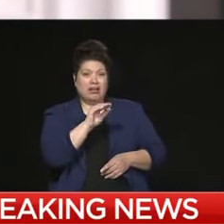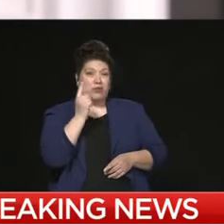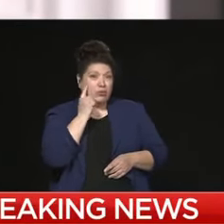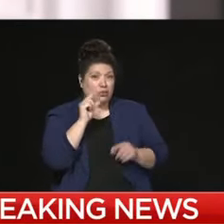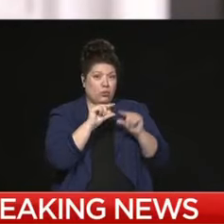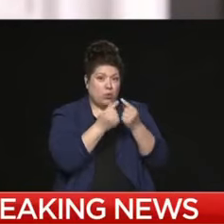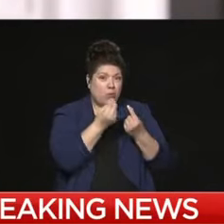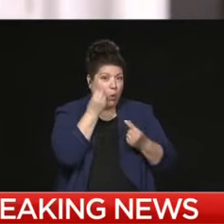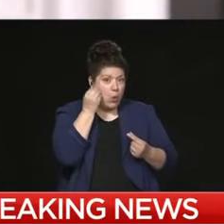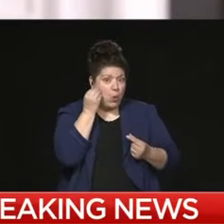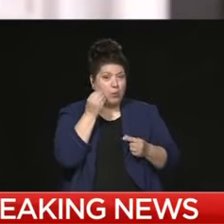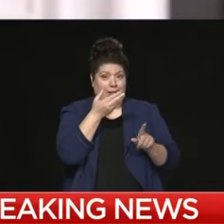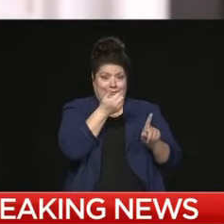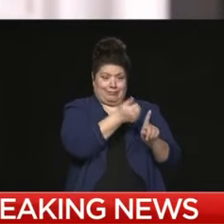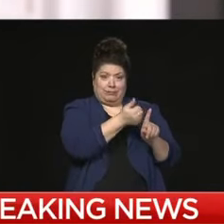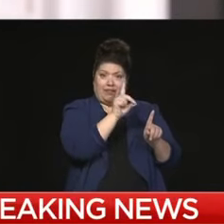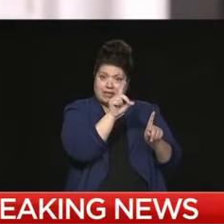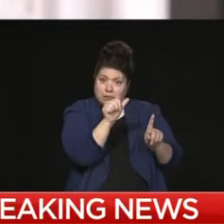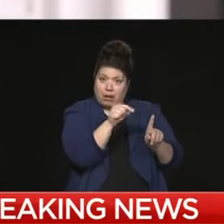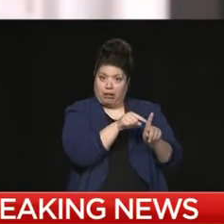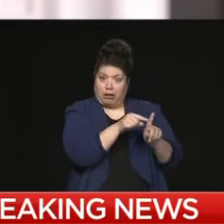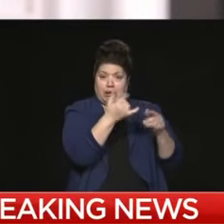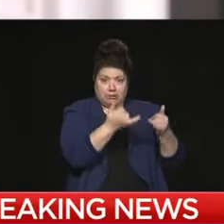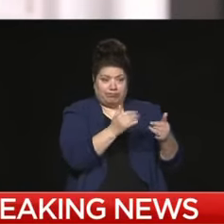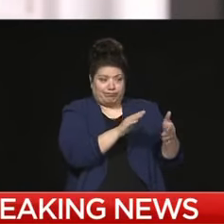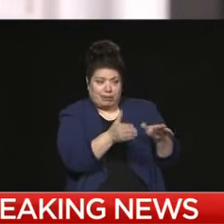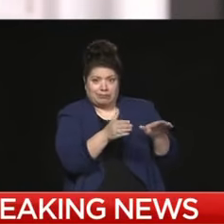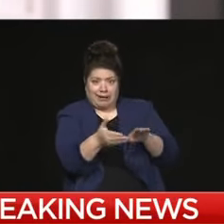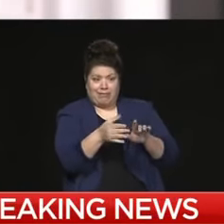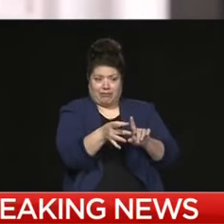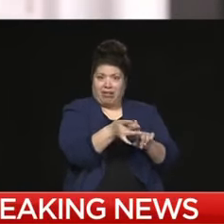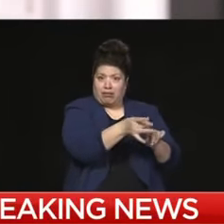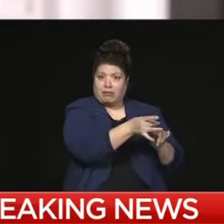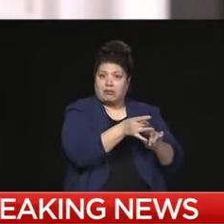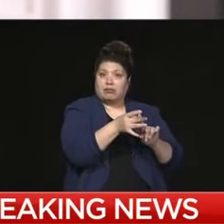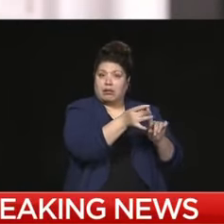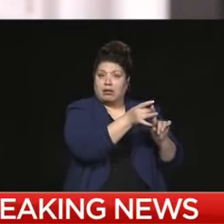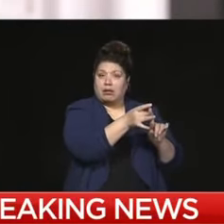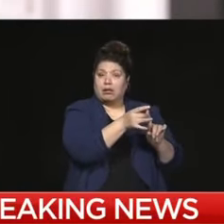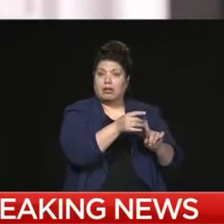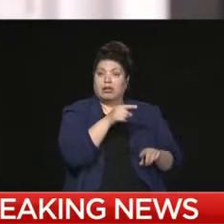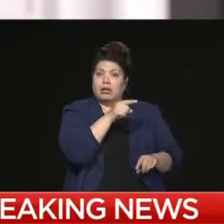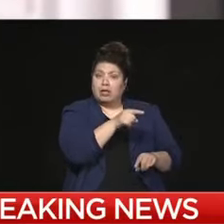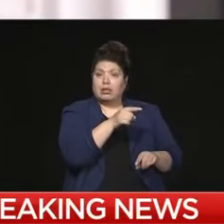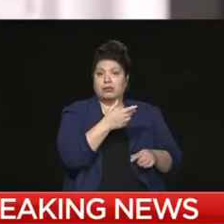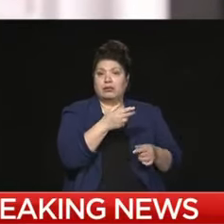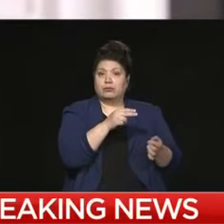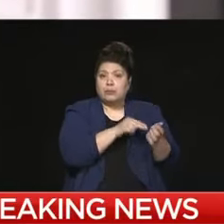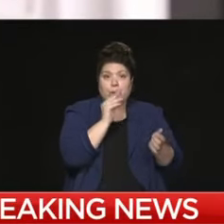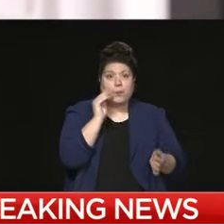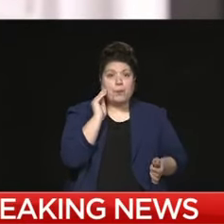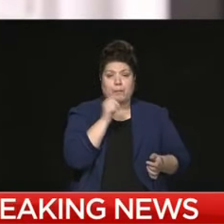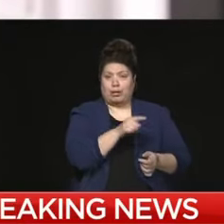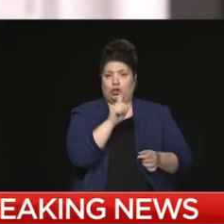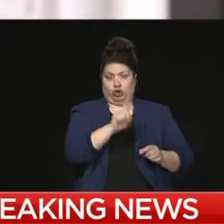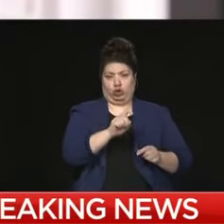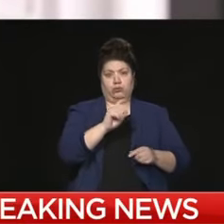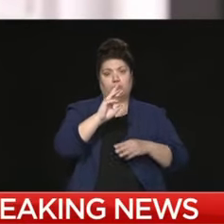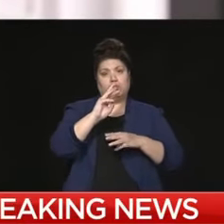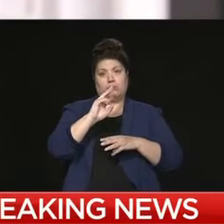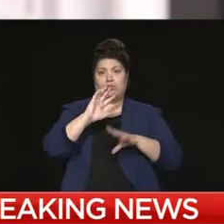disabilities and Premier Ford saying that the situation in long-term care homes should be, quote, a wake-up call for the world,